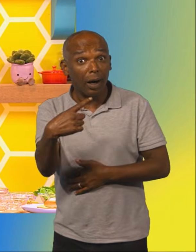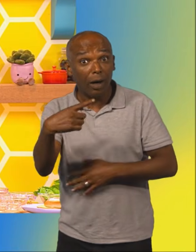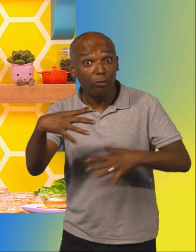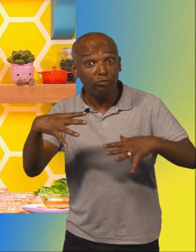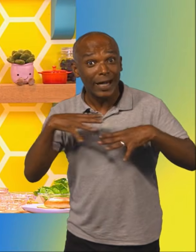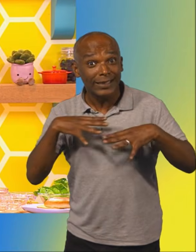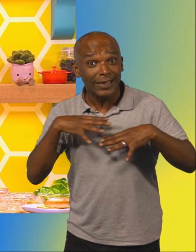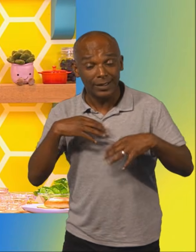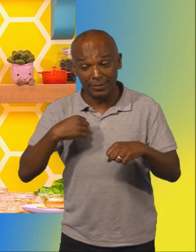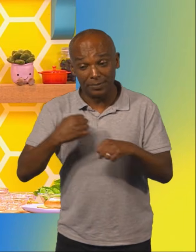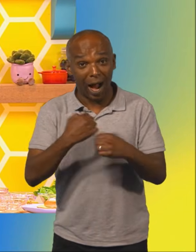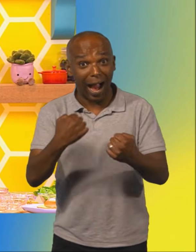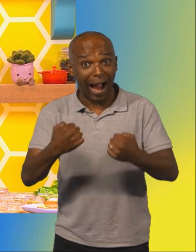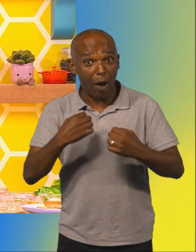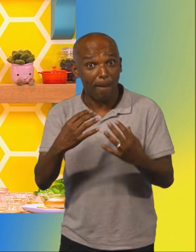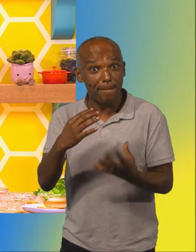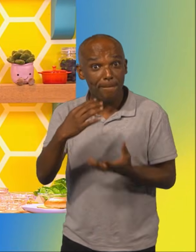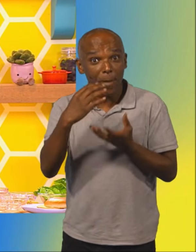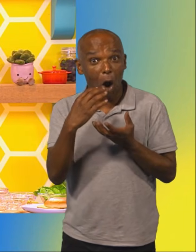Get a ball of the mixture